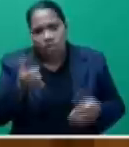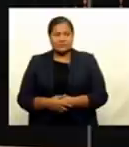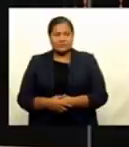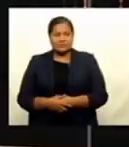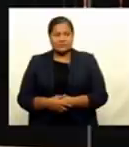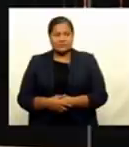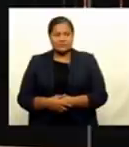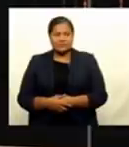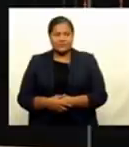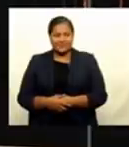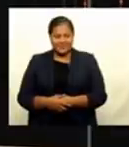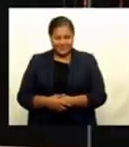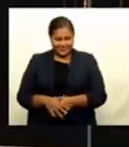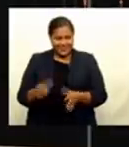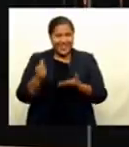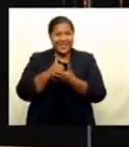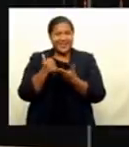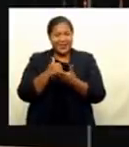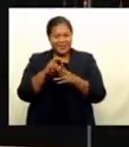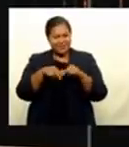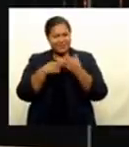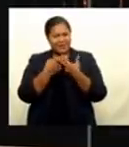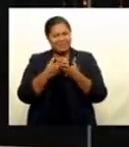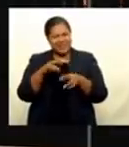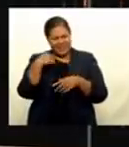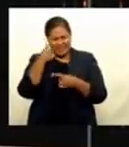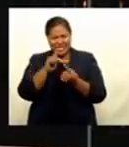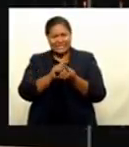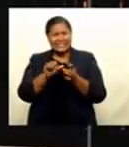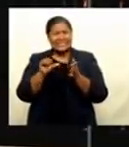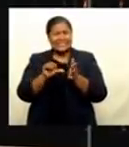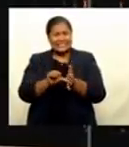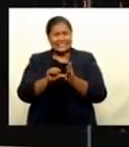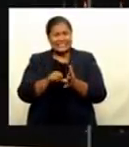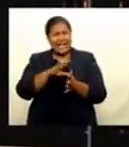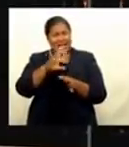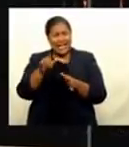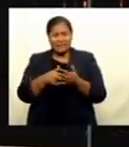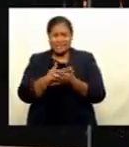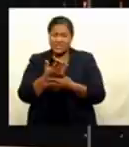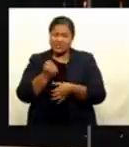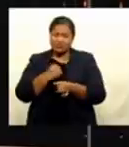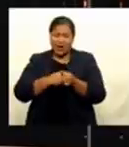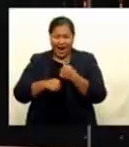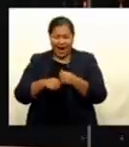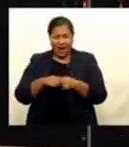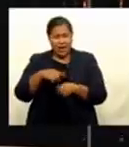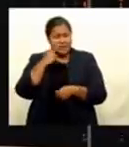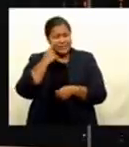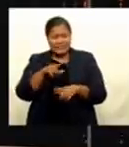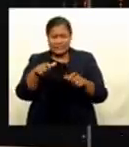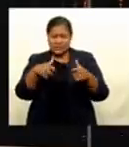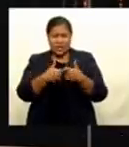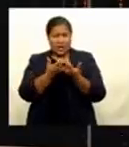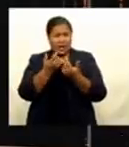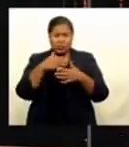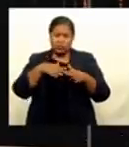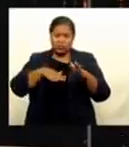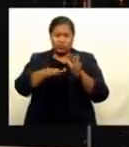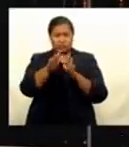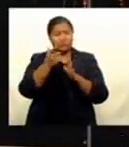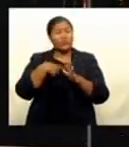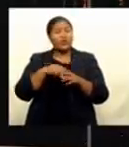there. A number of families facing difficulties in their daily lives have seen their challenges exacerbated by the second wave